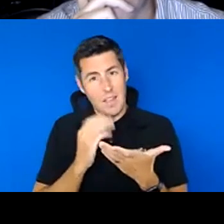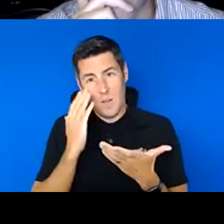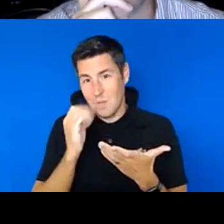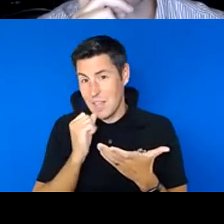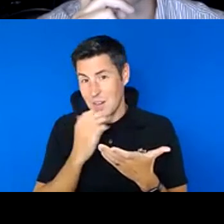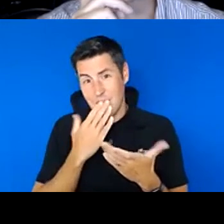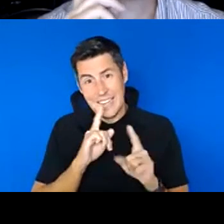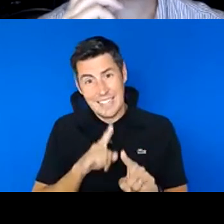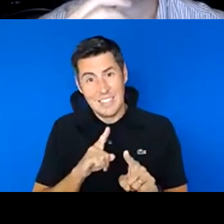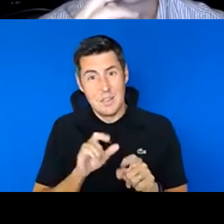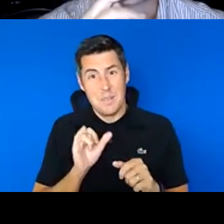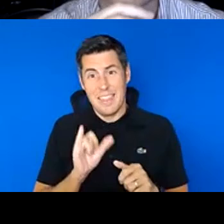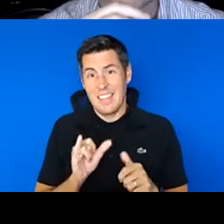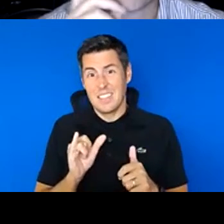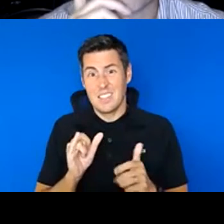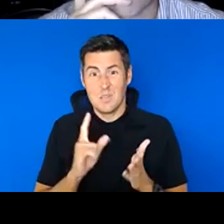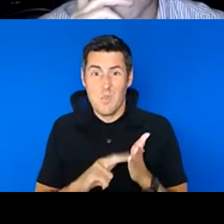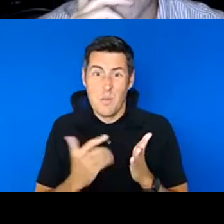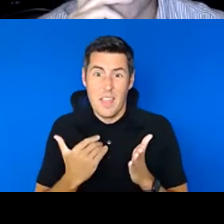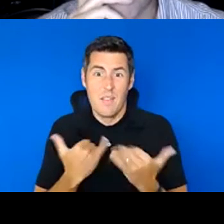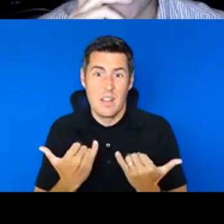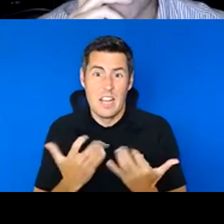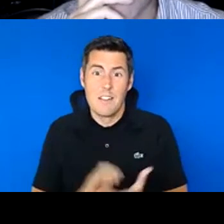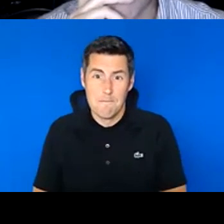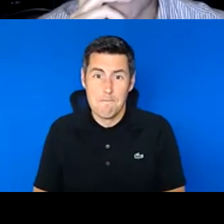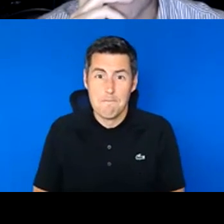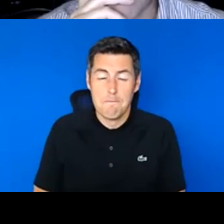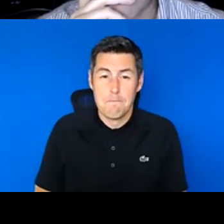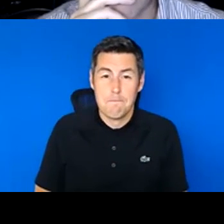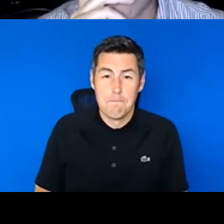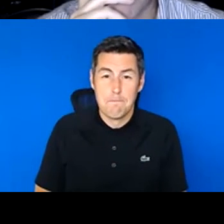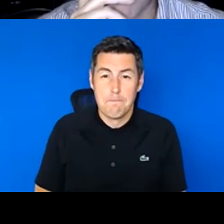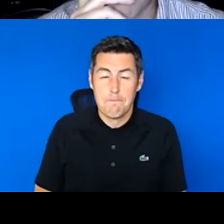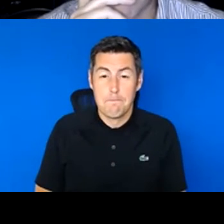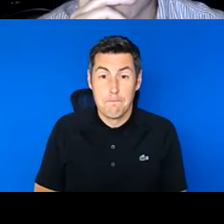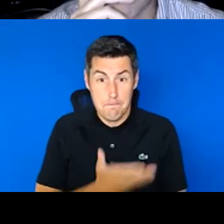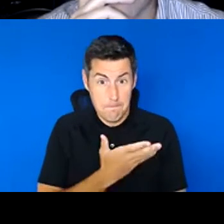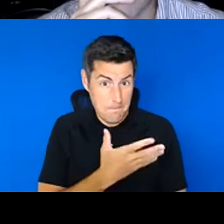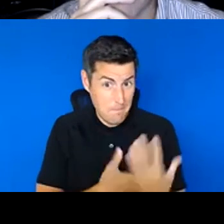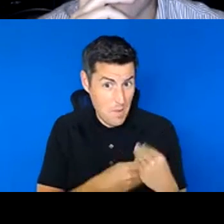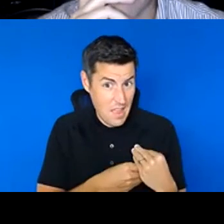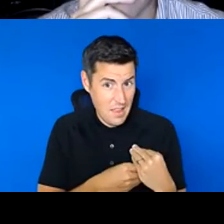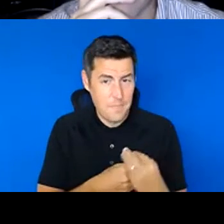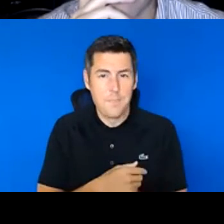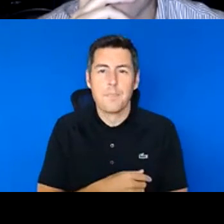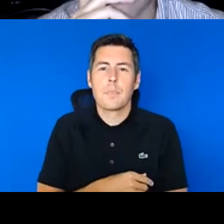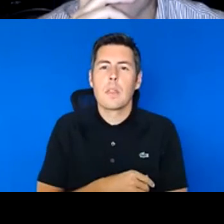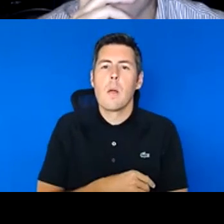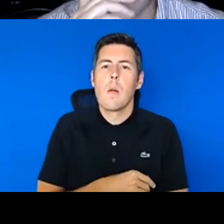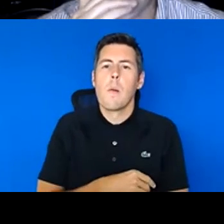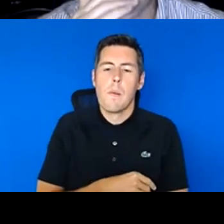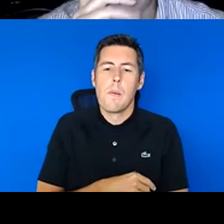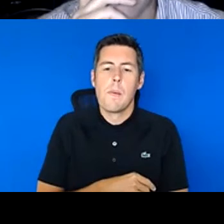just that's just the cards we have to play right now. Do you want to answer that? Yeah, Firuz, let me talk to the